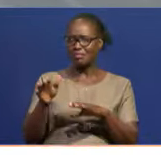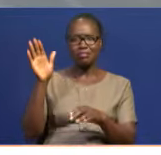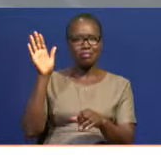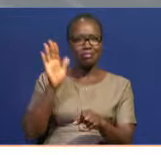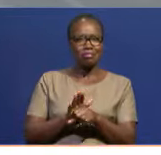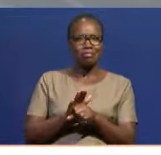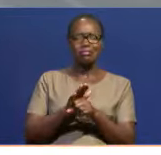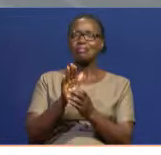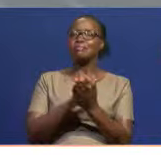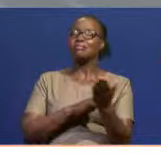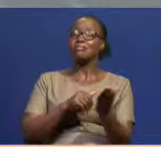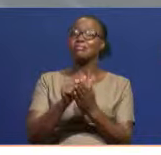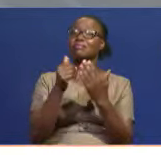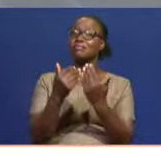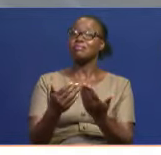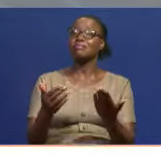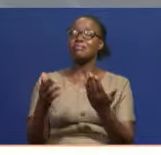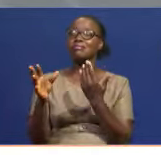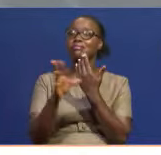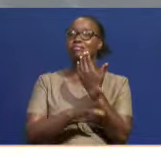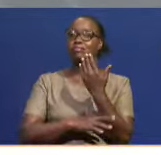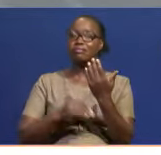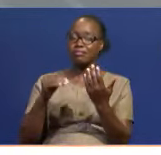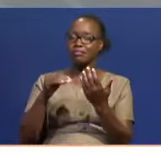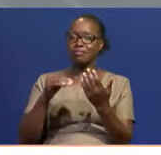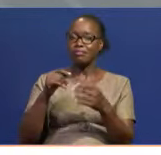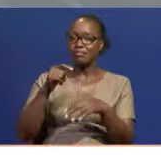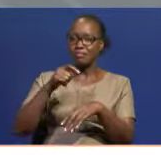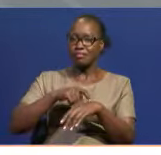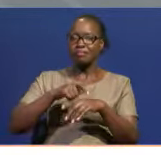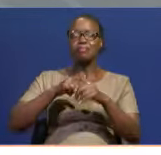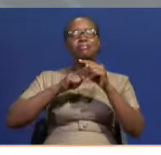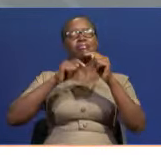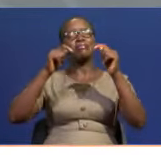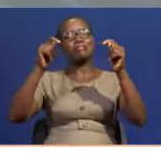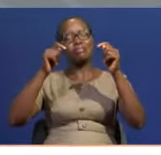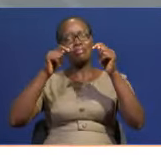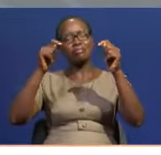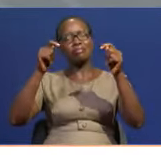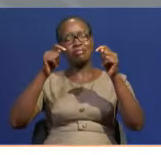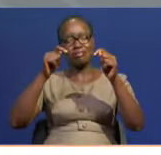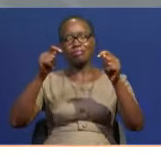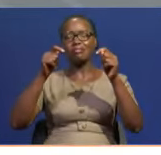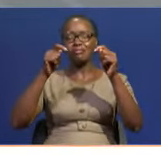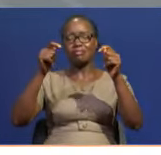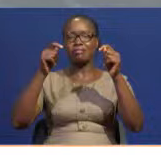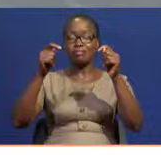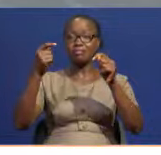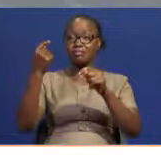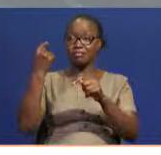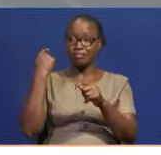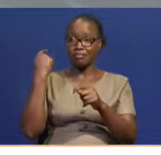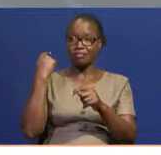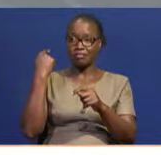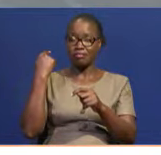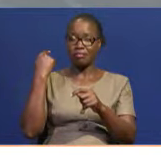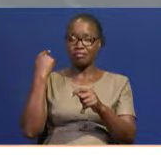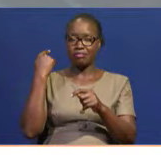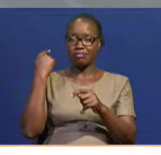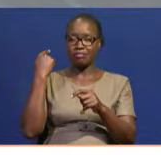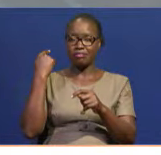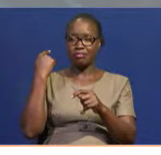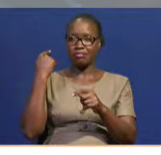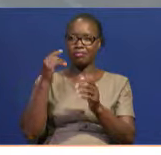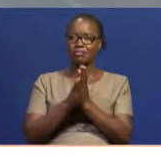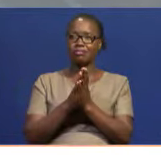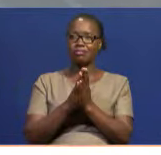destruction of property and looting during the pro-good governance protest held on Tuesday.